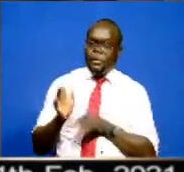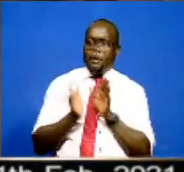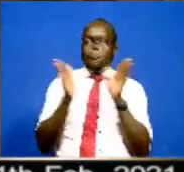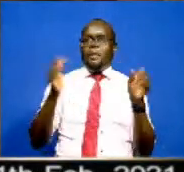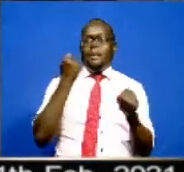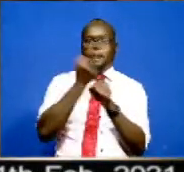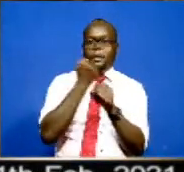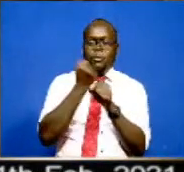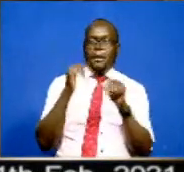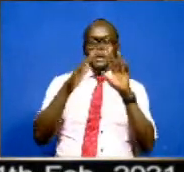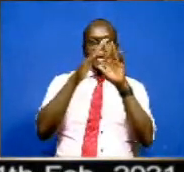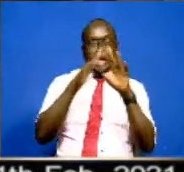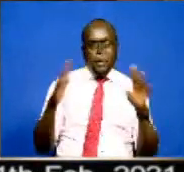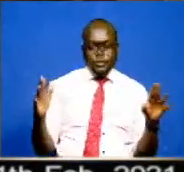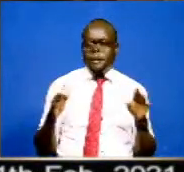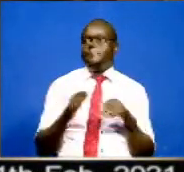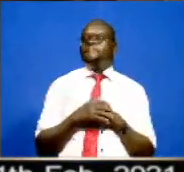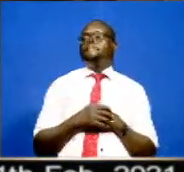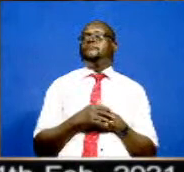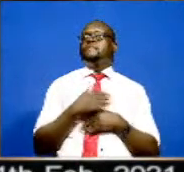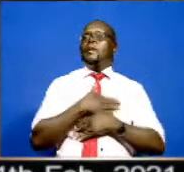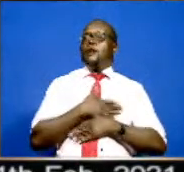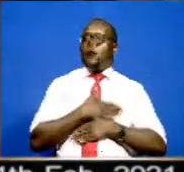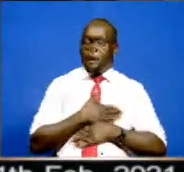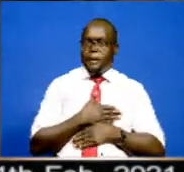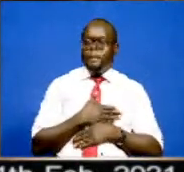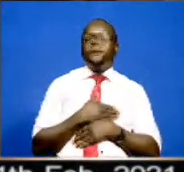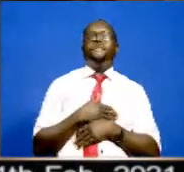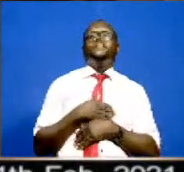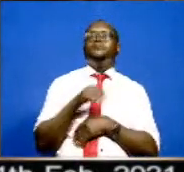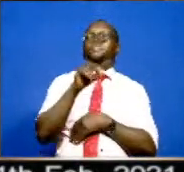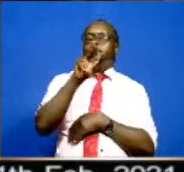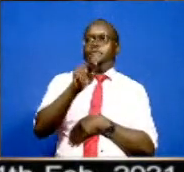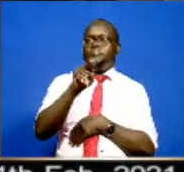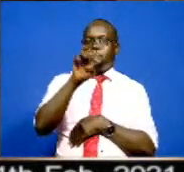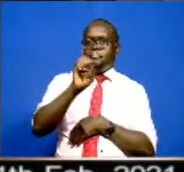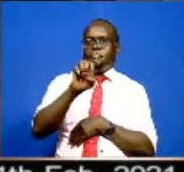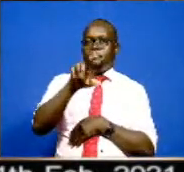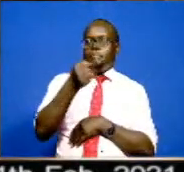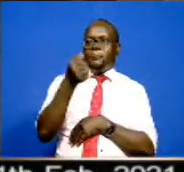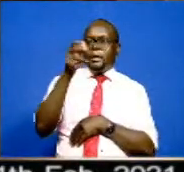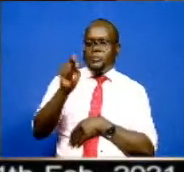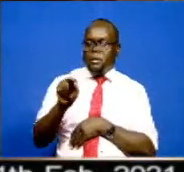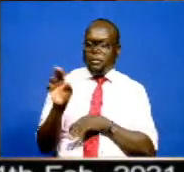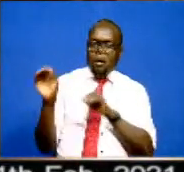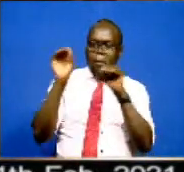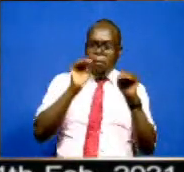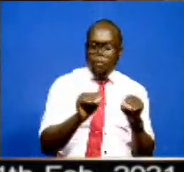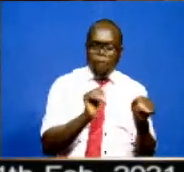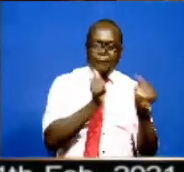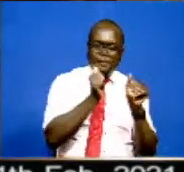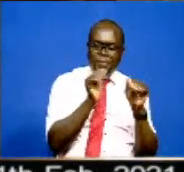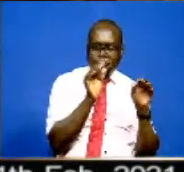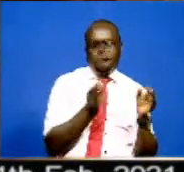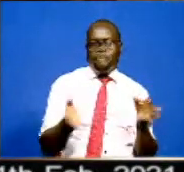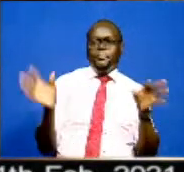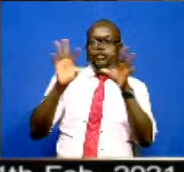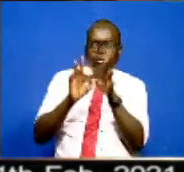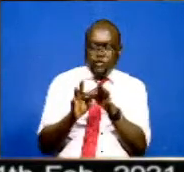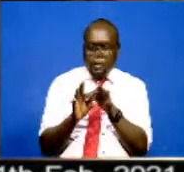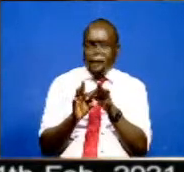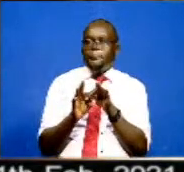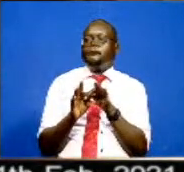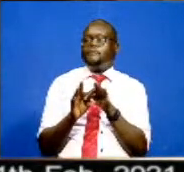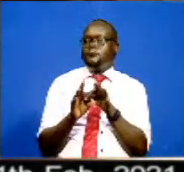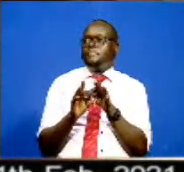and Housing. The Honorable Nelson Koech, MP, to move from the Departmental Committee on Sports, Culture and Tourism to